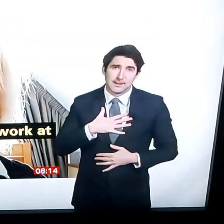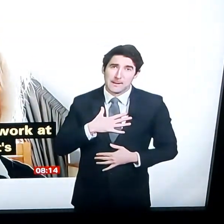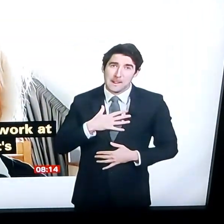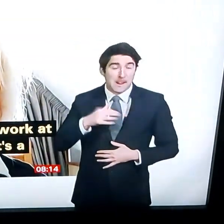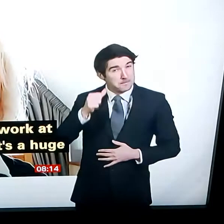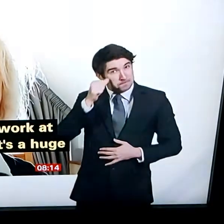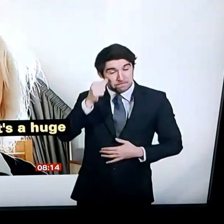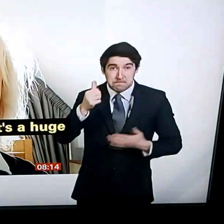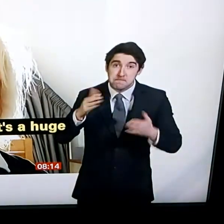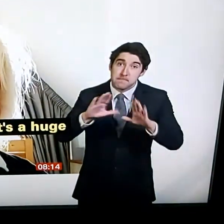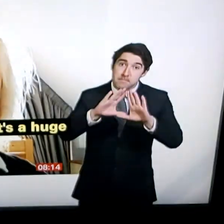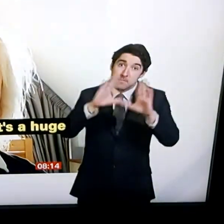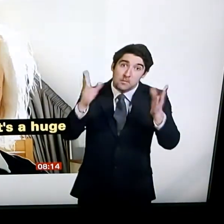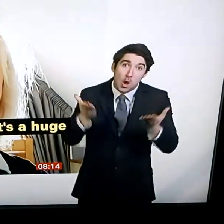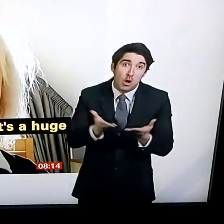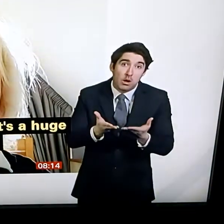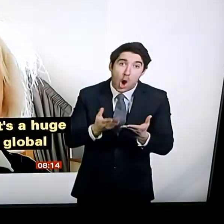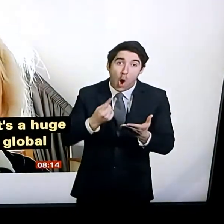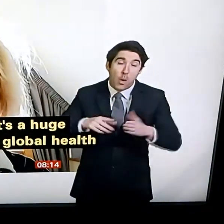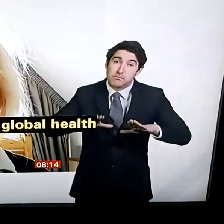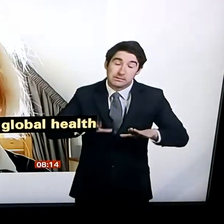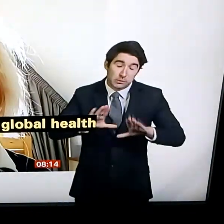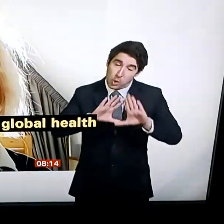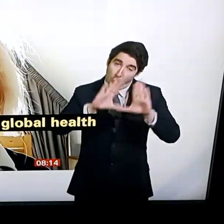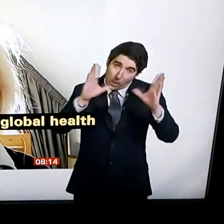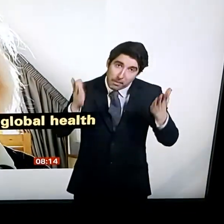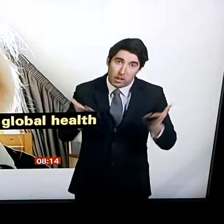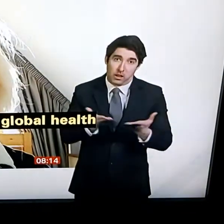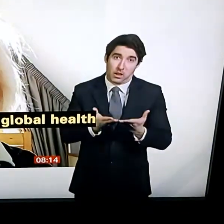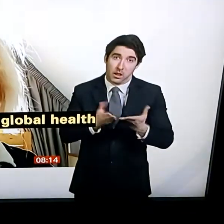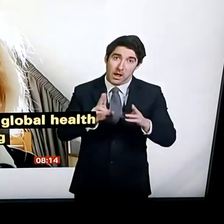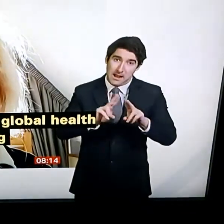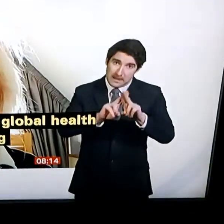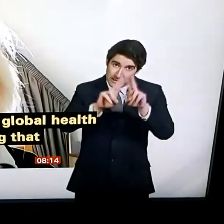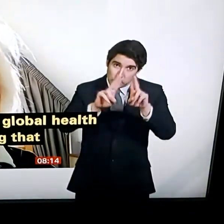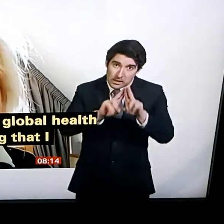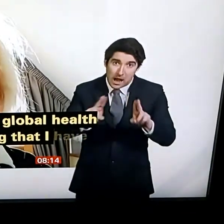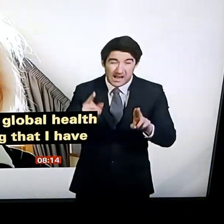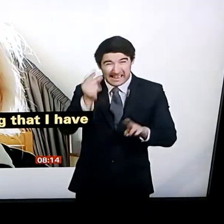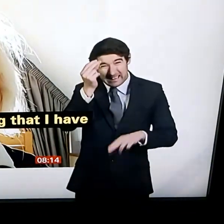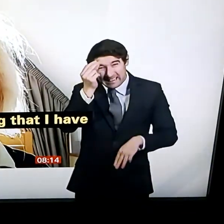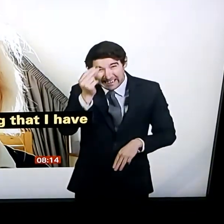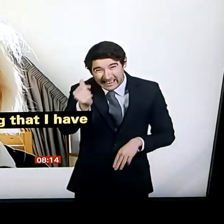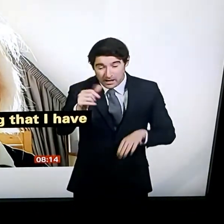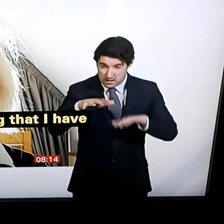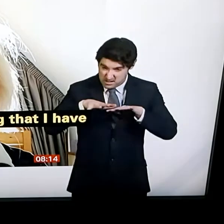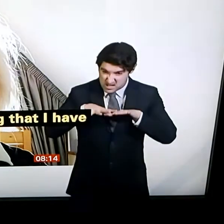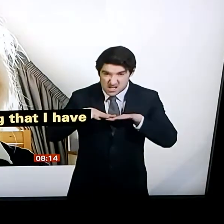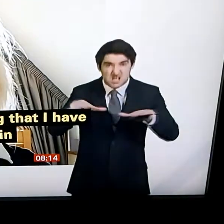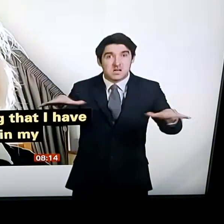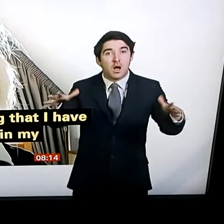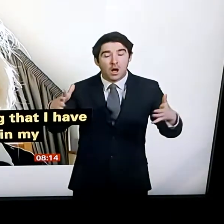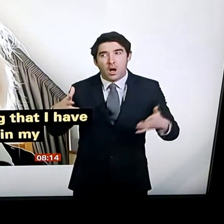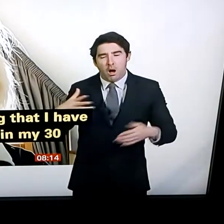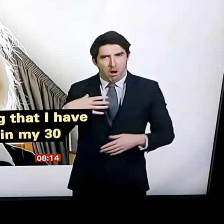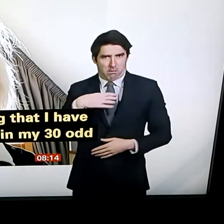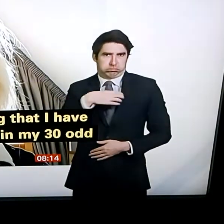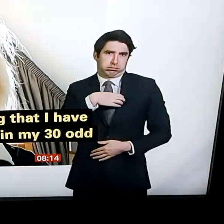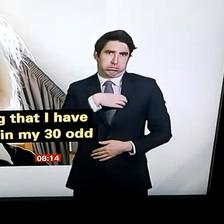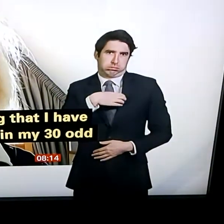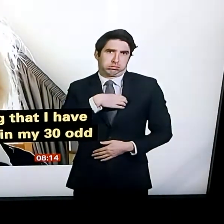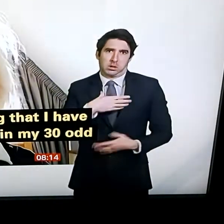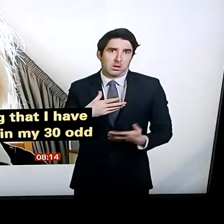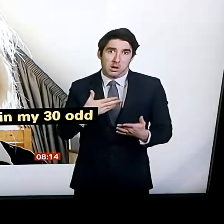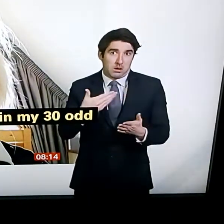health emergency. Something that I've never seen as a nurse in my 30-odd years as a nurse, but something